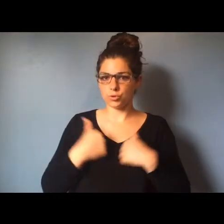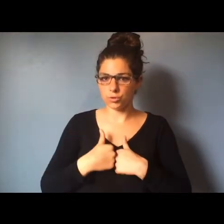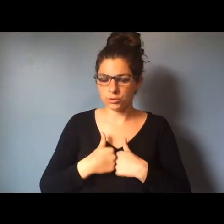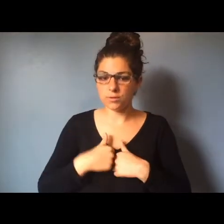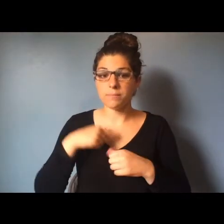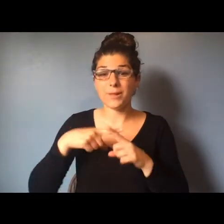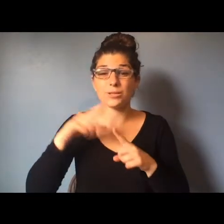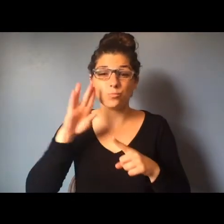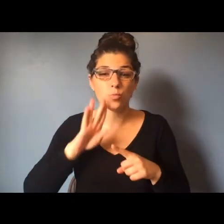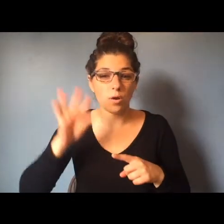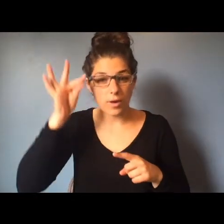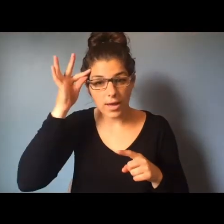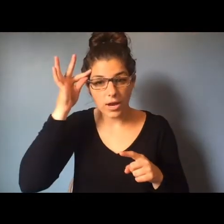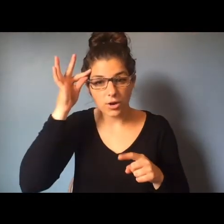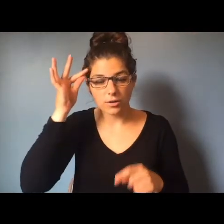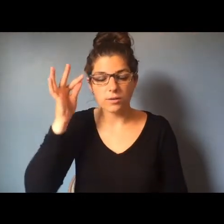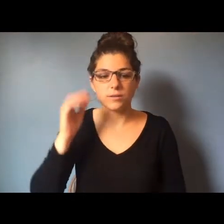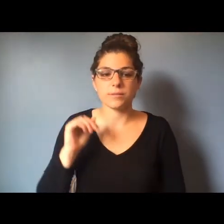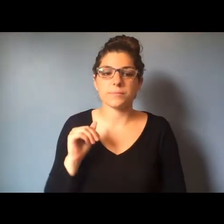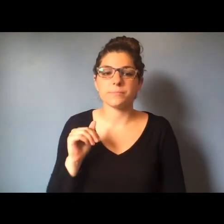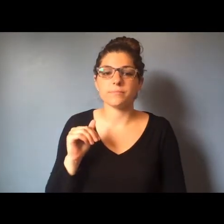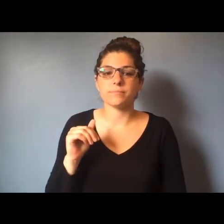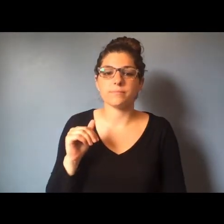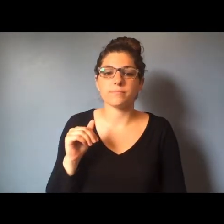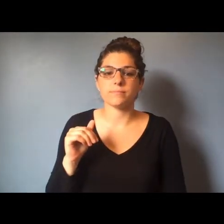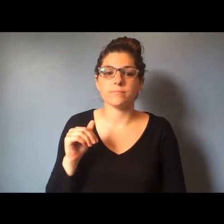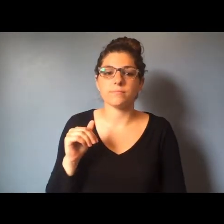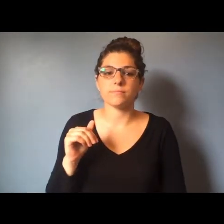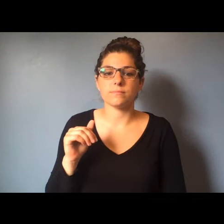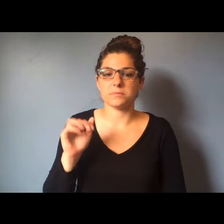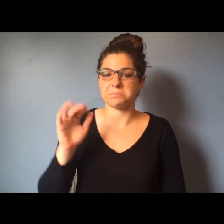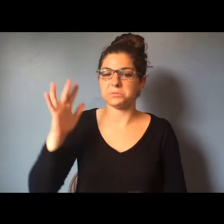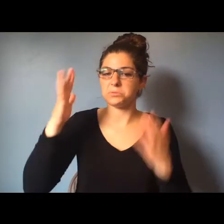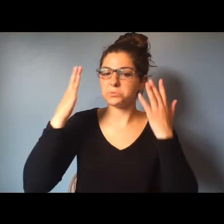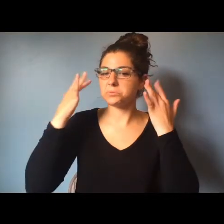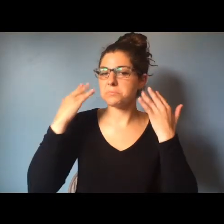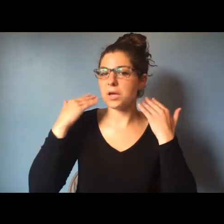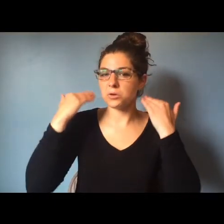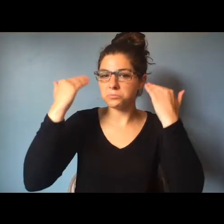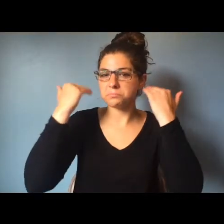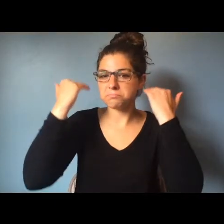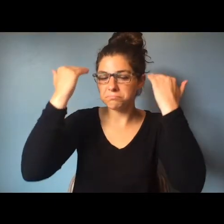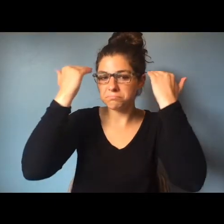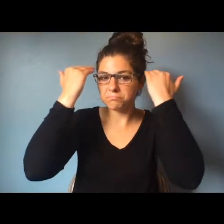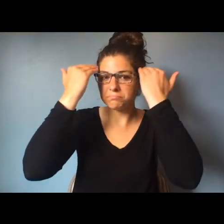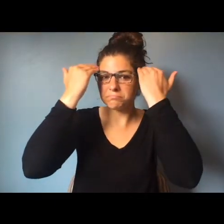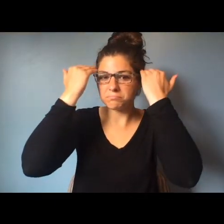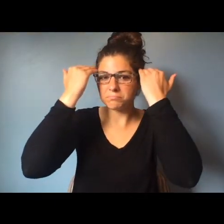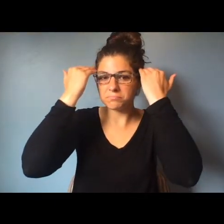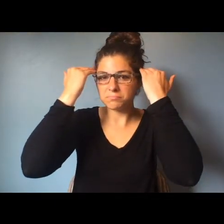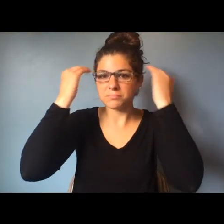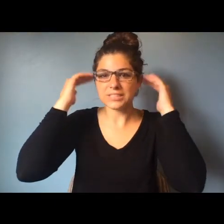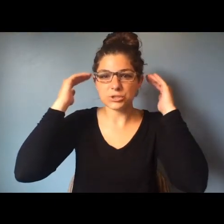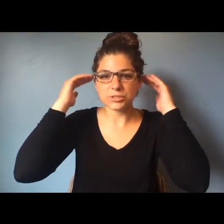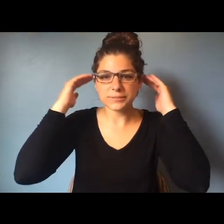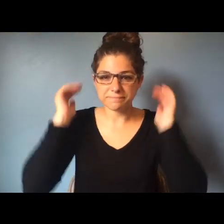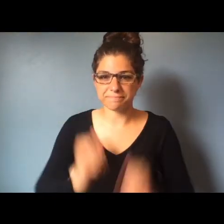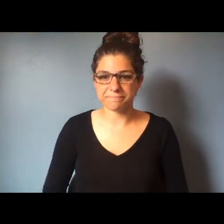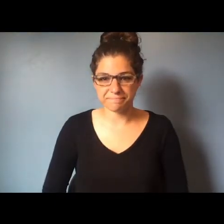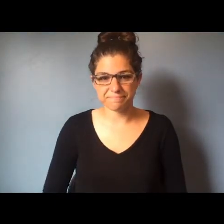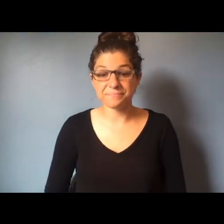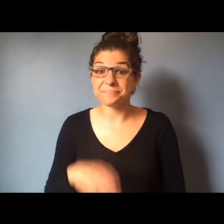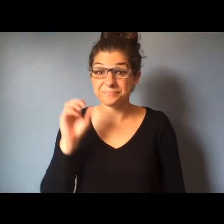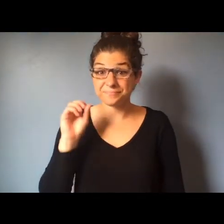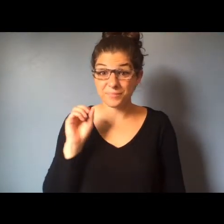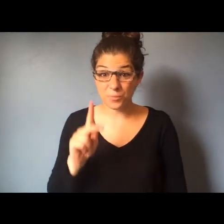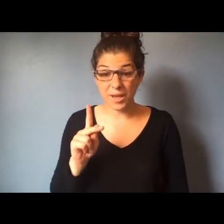brown hair that goes to about the top of his ears. All right,